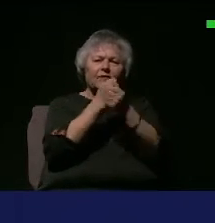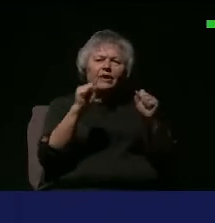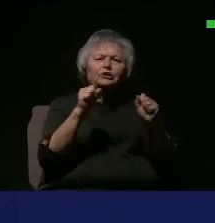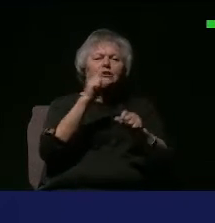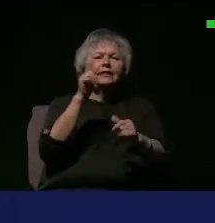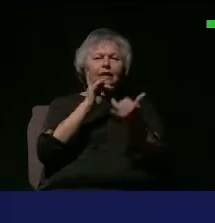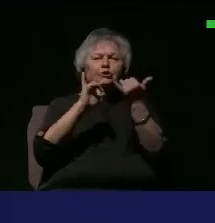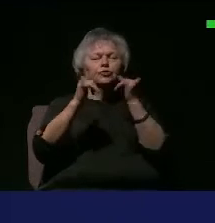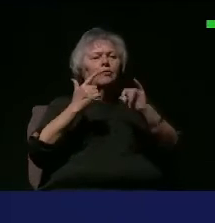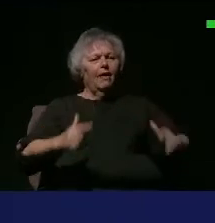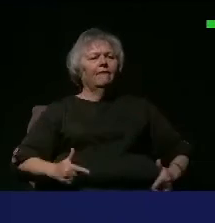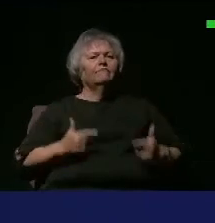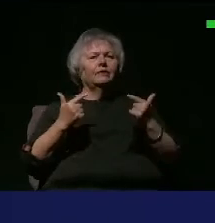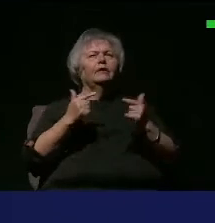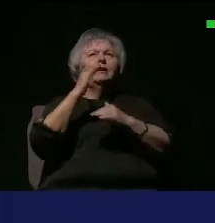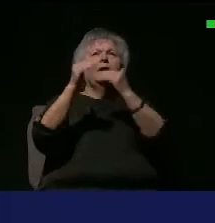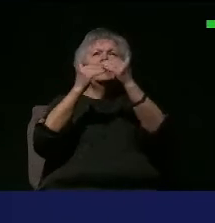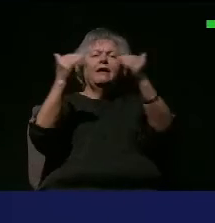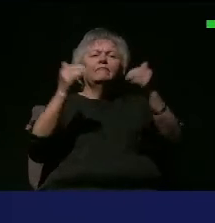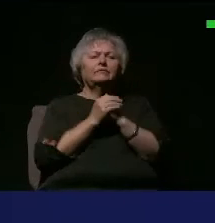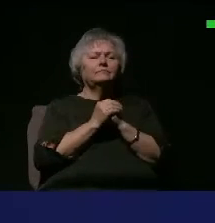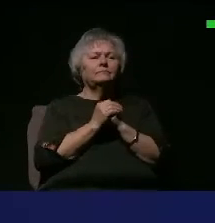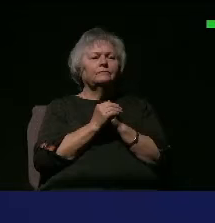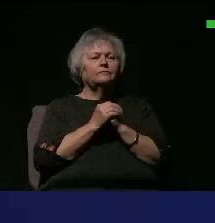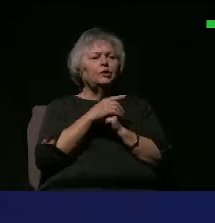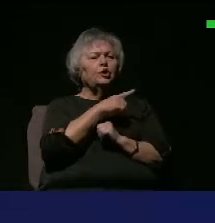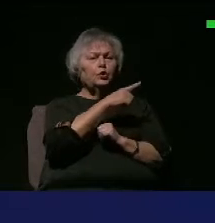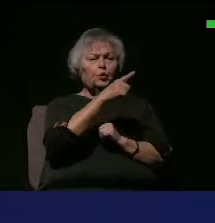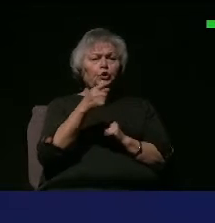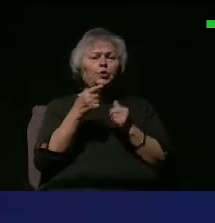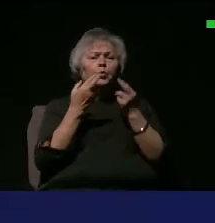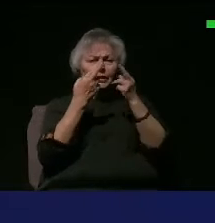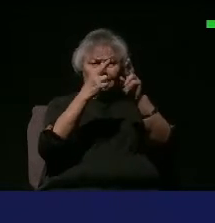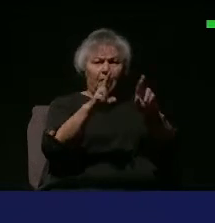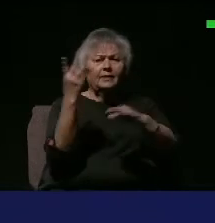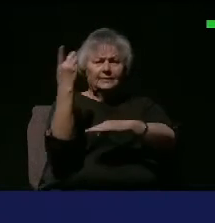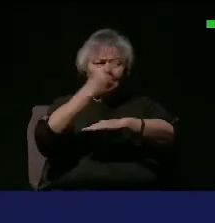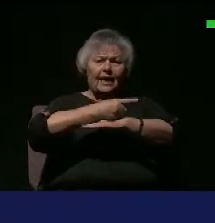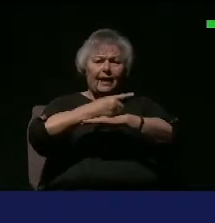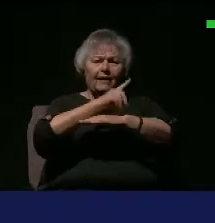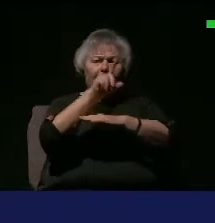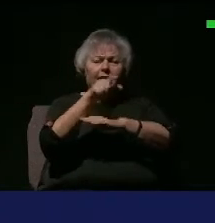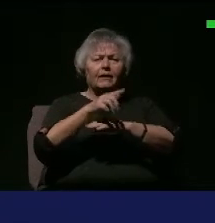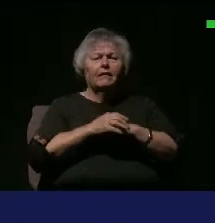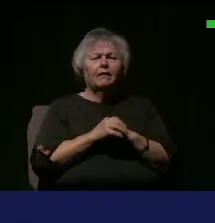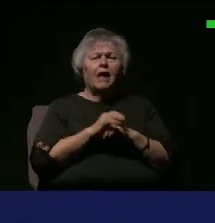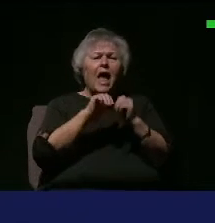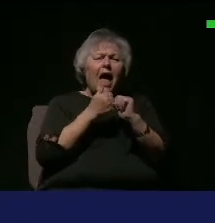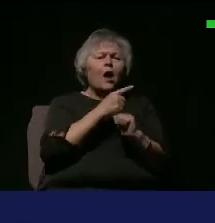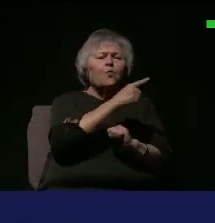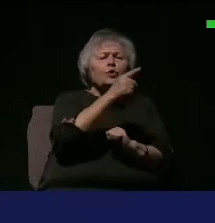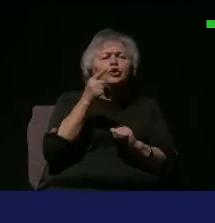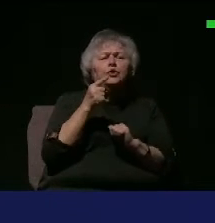eternal life in heaven. Would you respond to Him today? How will you respond? I want you to think about that while we